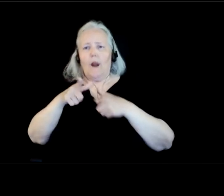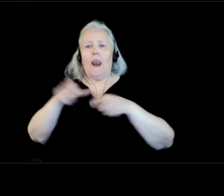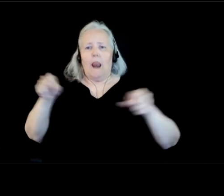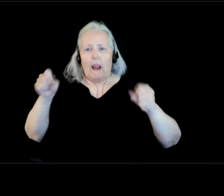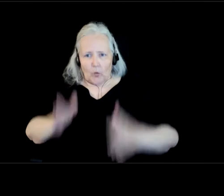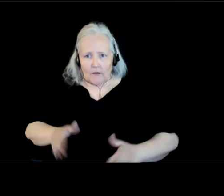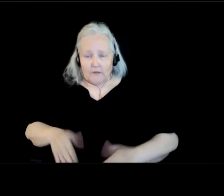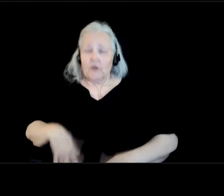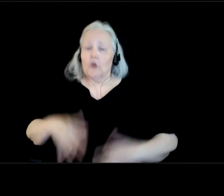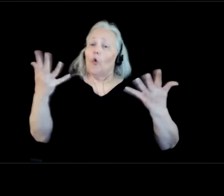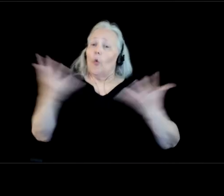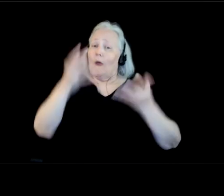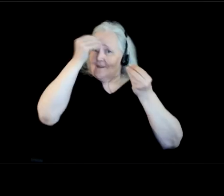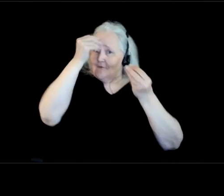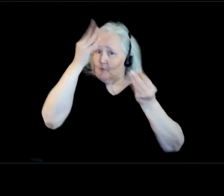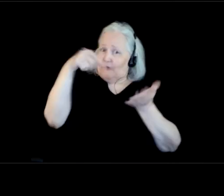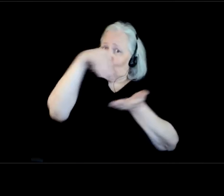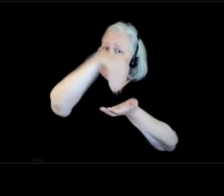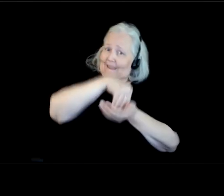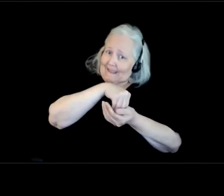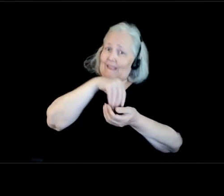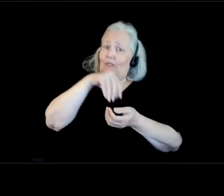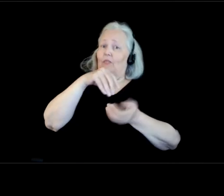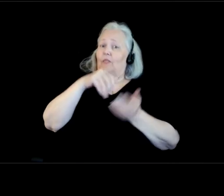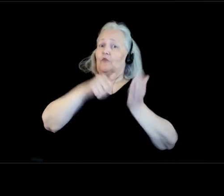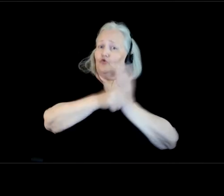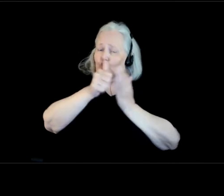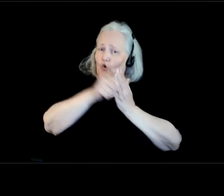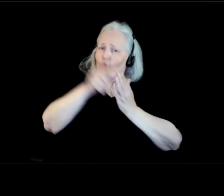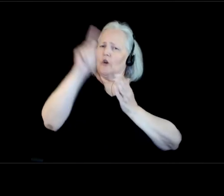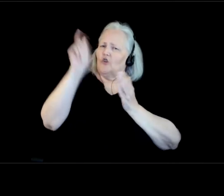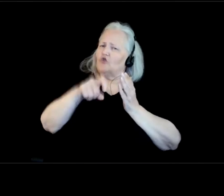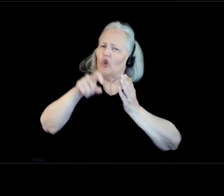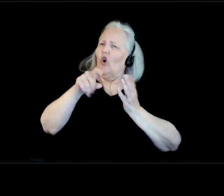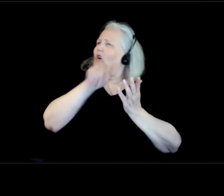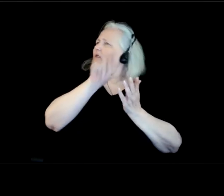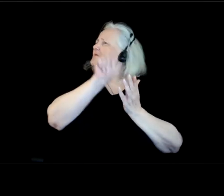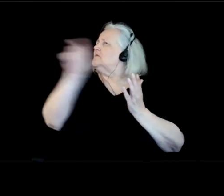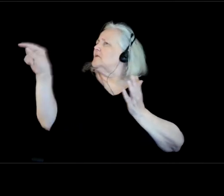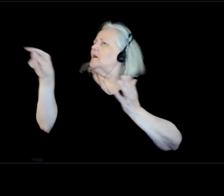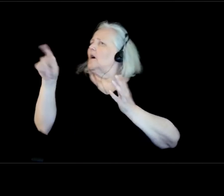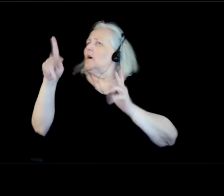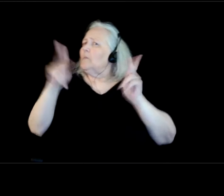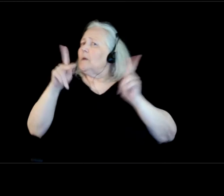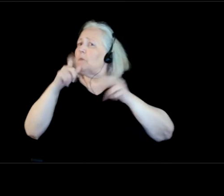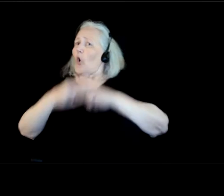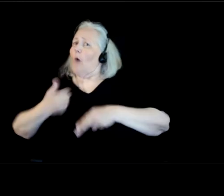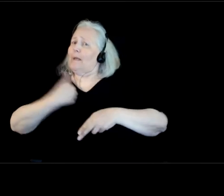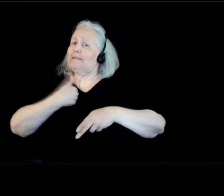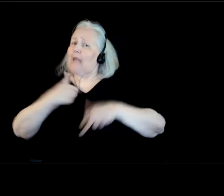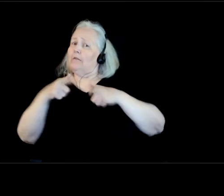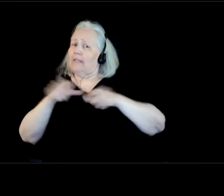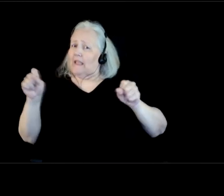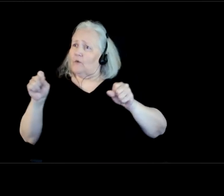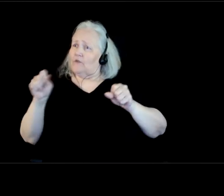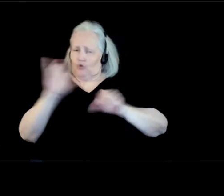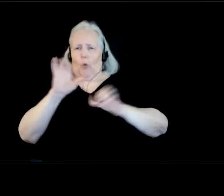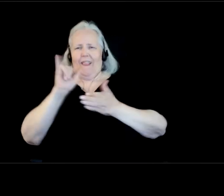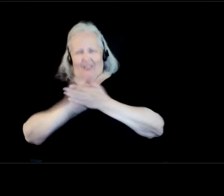our journal should reflect the work that people do who consider themselves linguists. And that includes a lot of